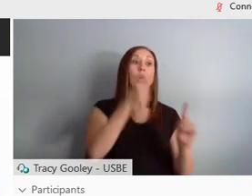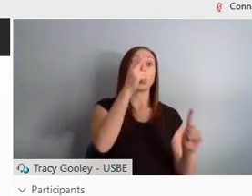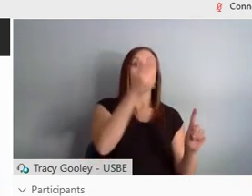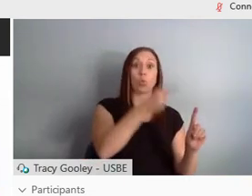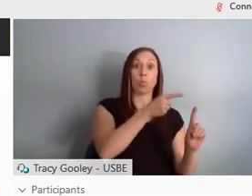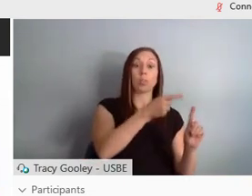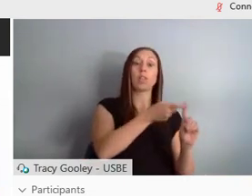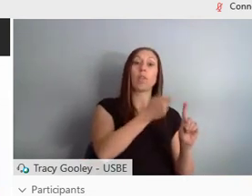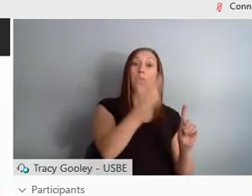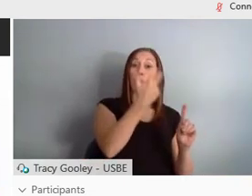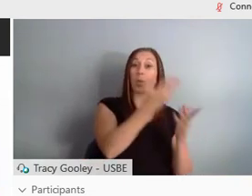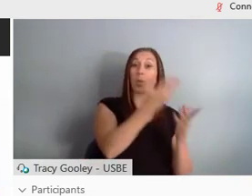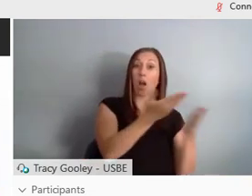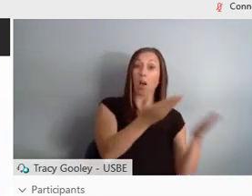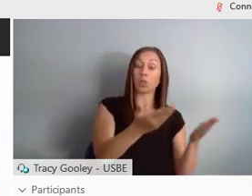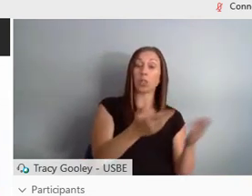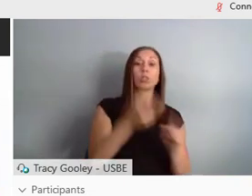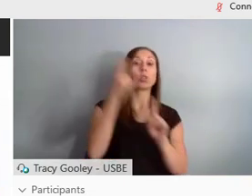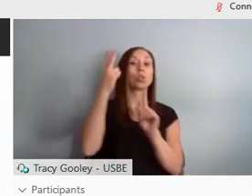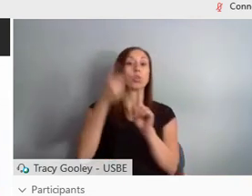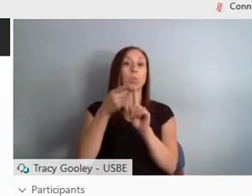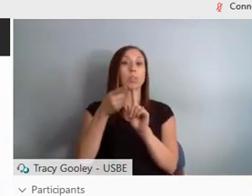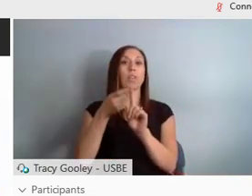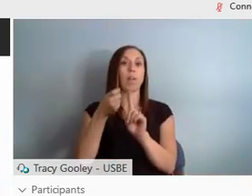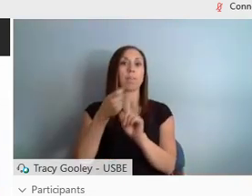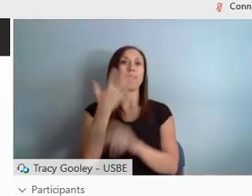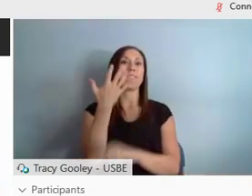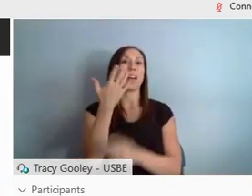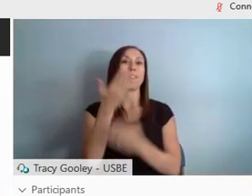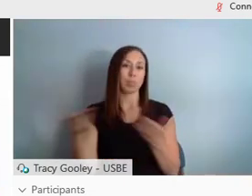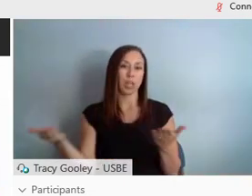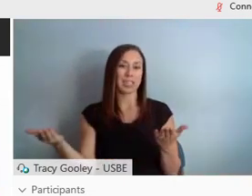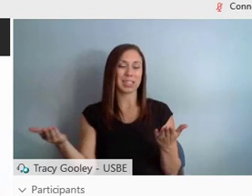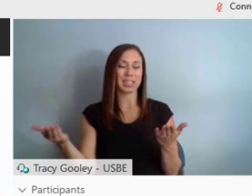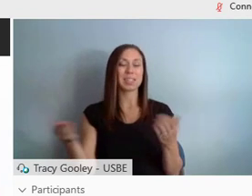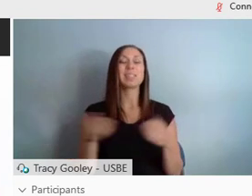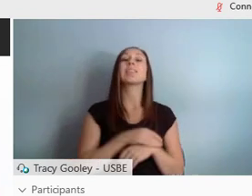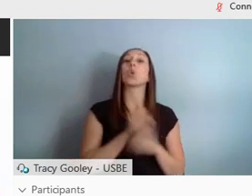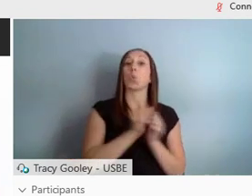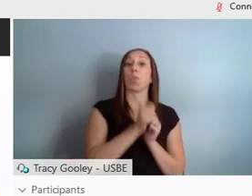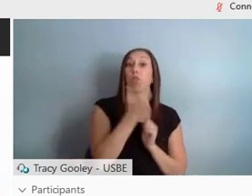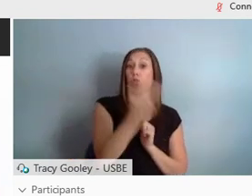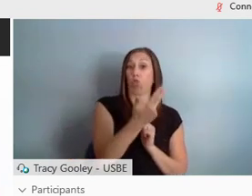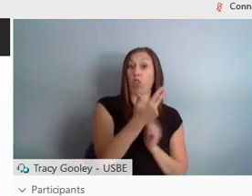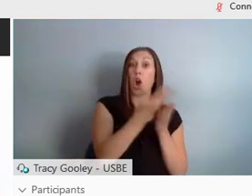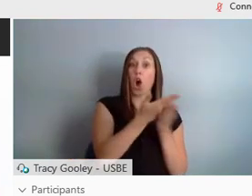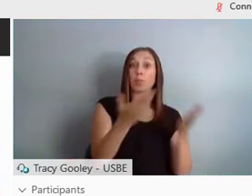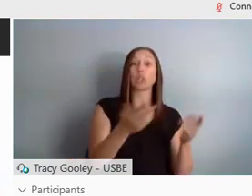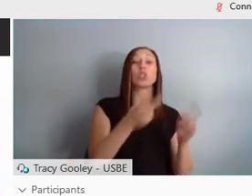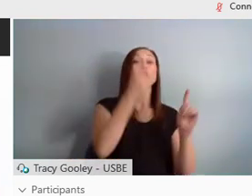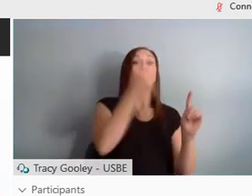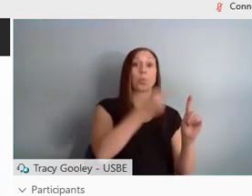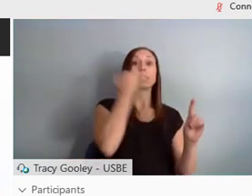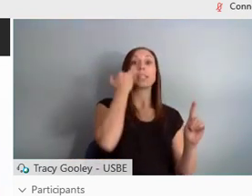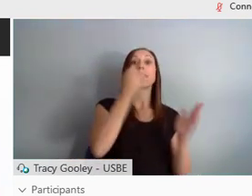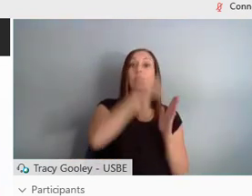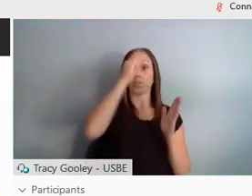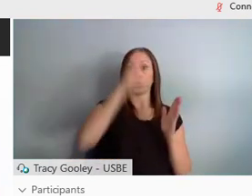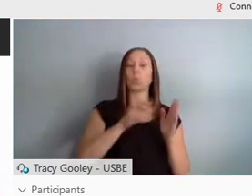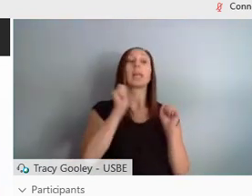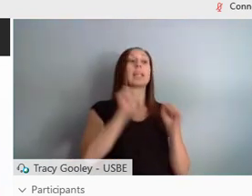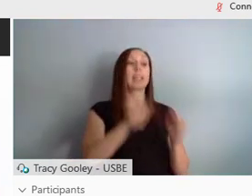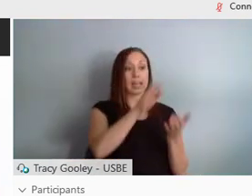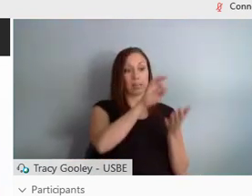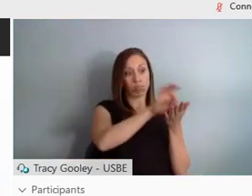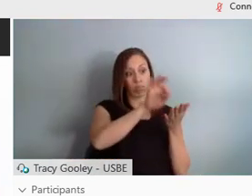come from the 3 objects and 2 points come from the 5 objects. So with the 3 objects, it's 2 points if the student counts